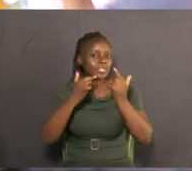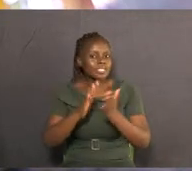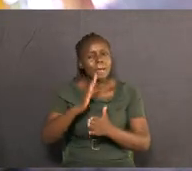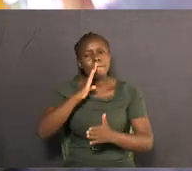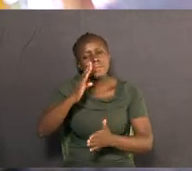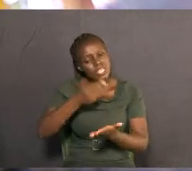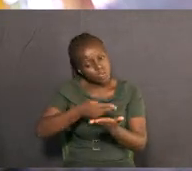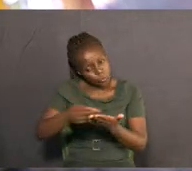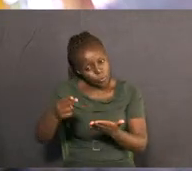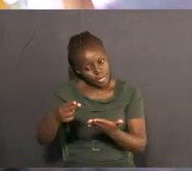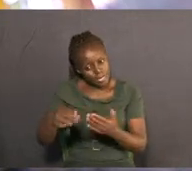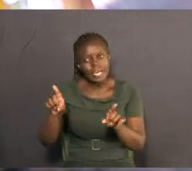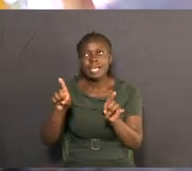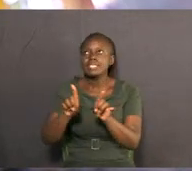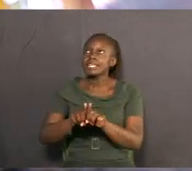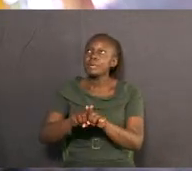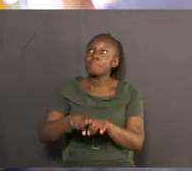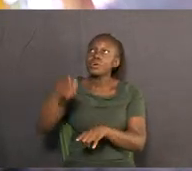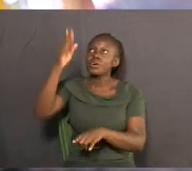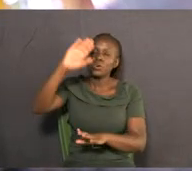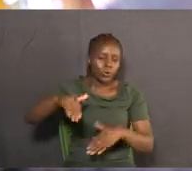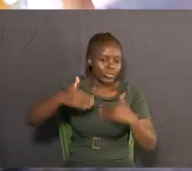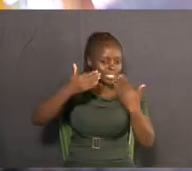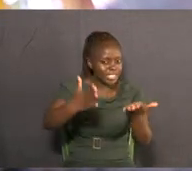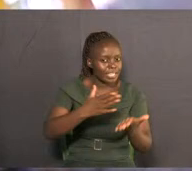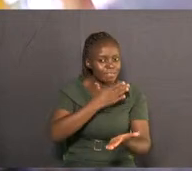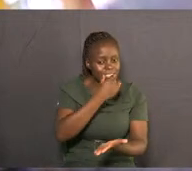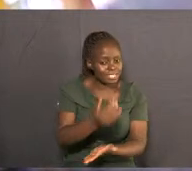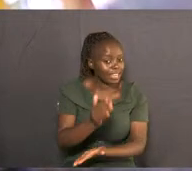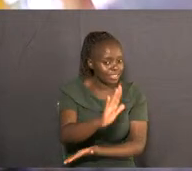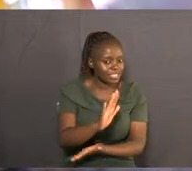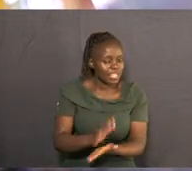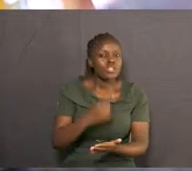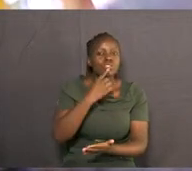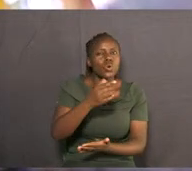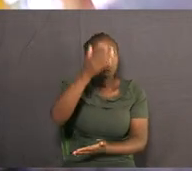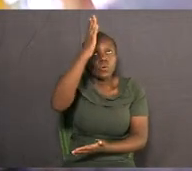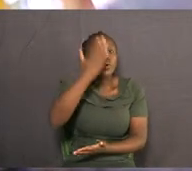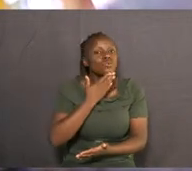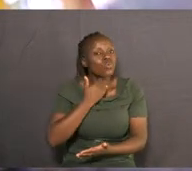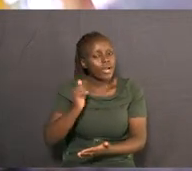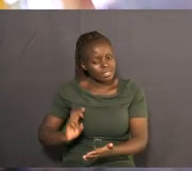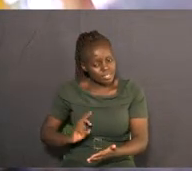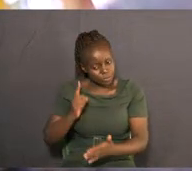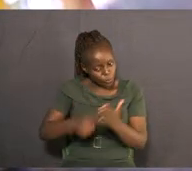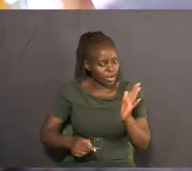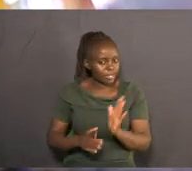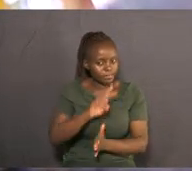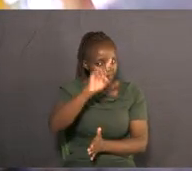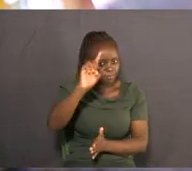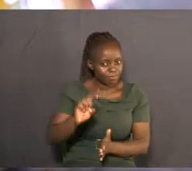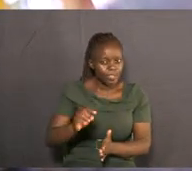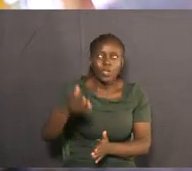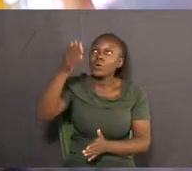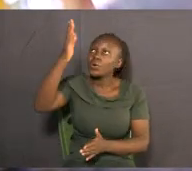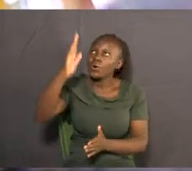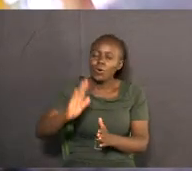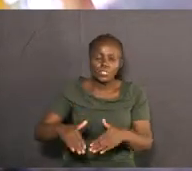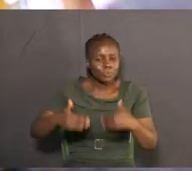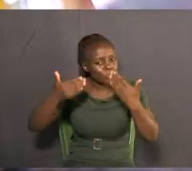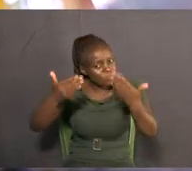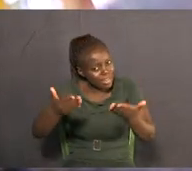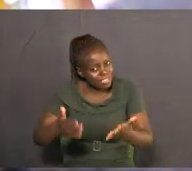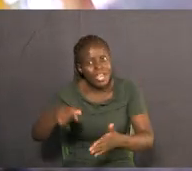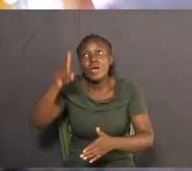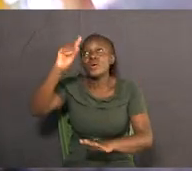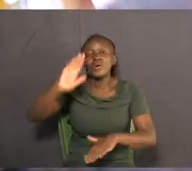holy, and he provides his son to be holy. So what God needs or what God requires from us, he's providing for us. He's the one